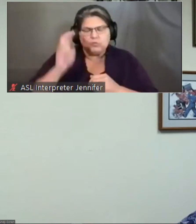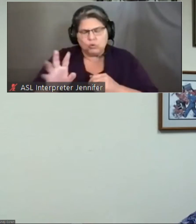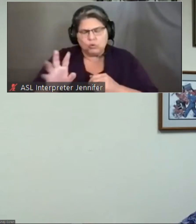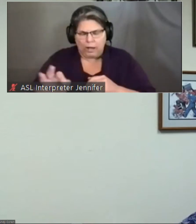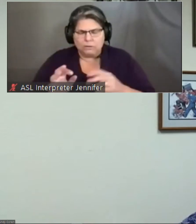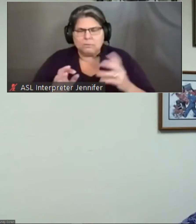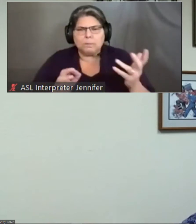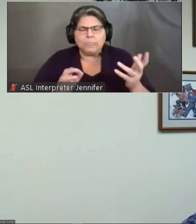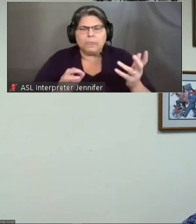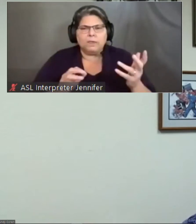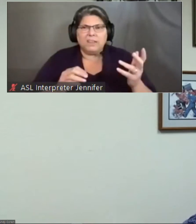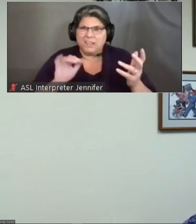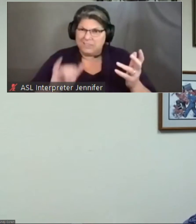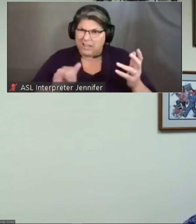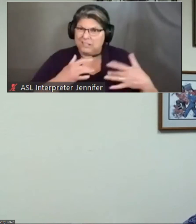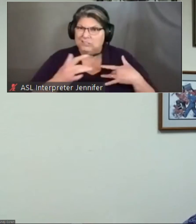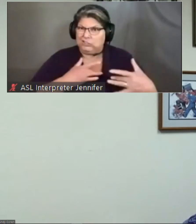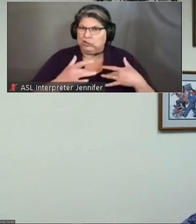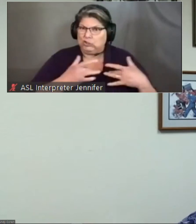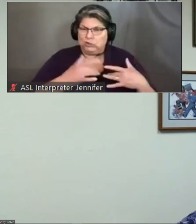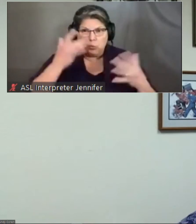increased transmission rate.